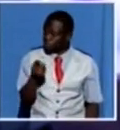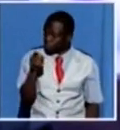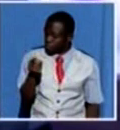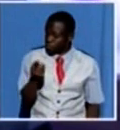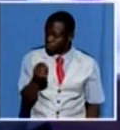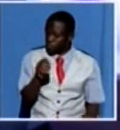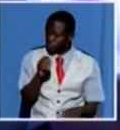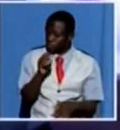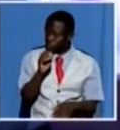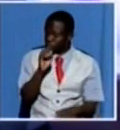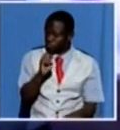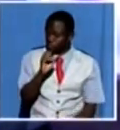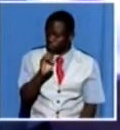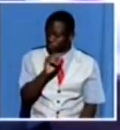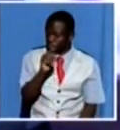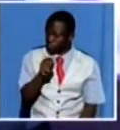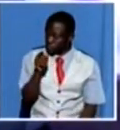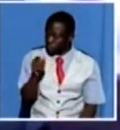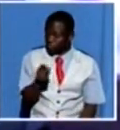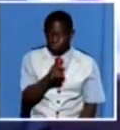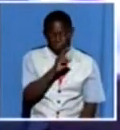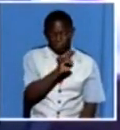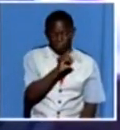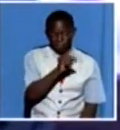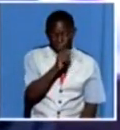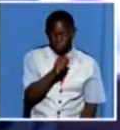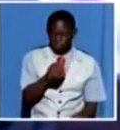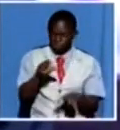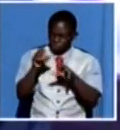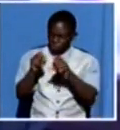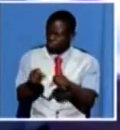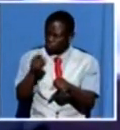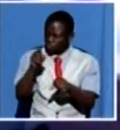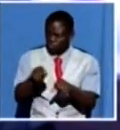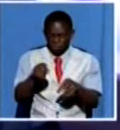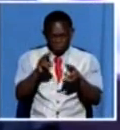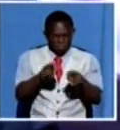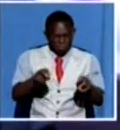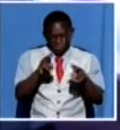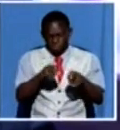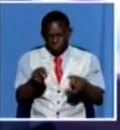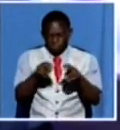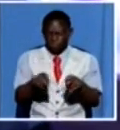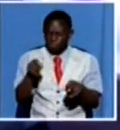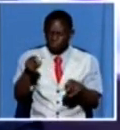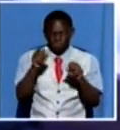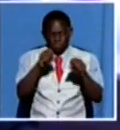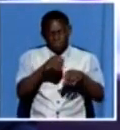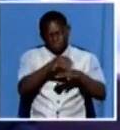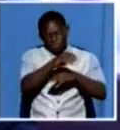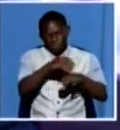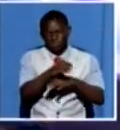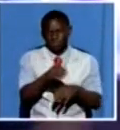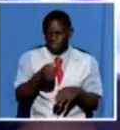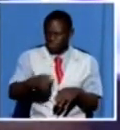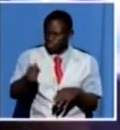contracted to do the designs. Before Haradie could move on site to build, they appointed an independent consultant. Shouldn't